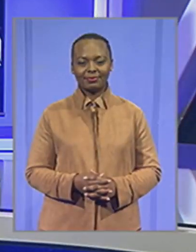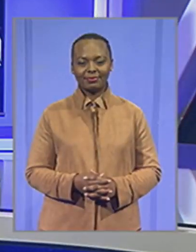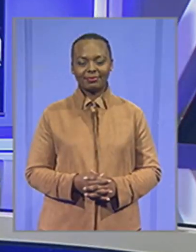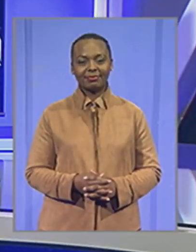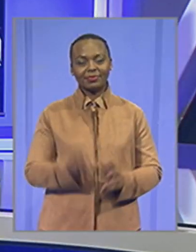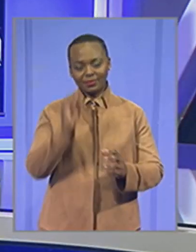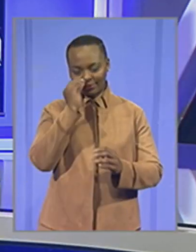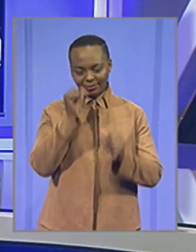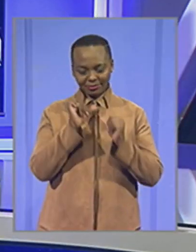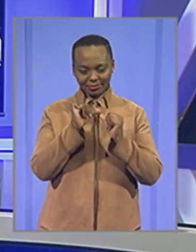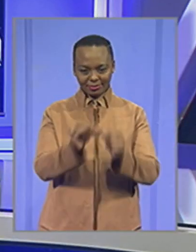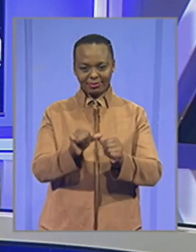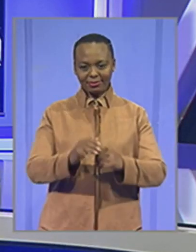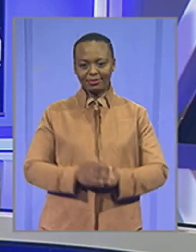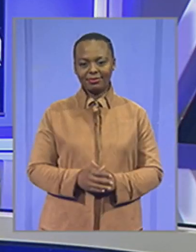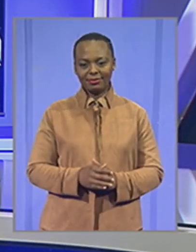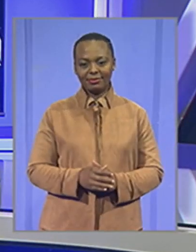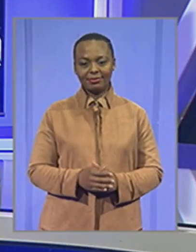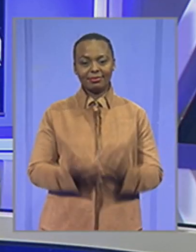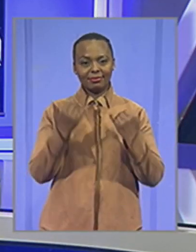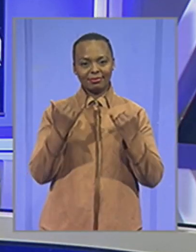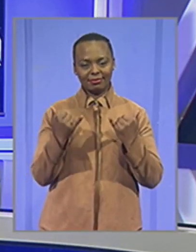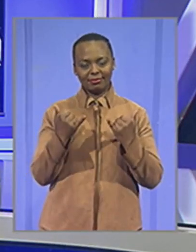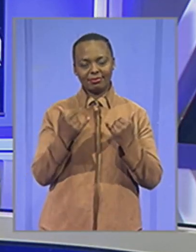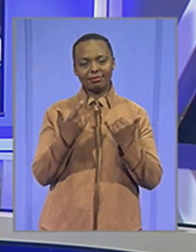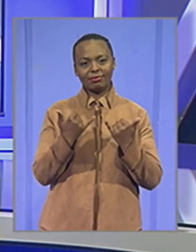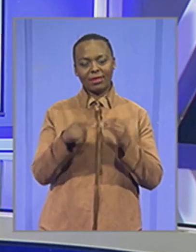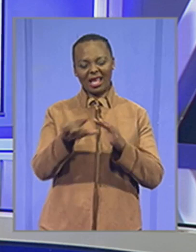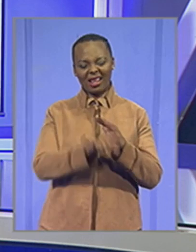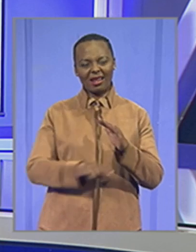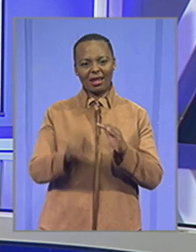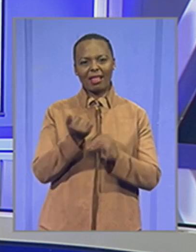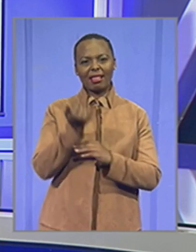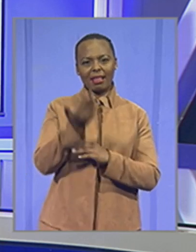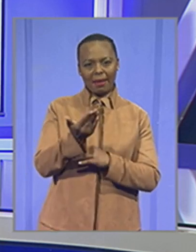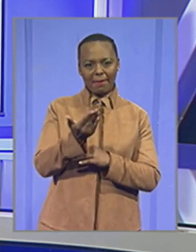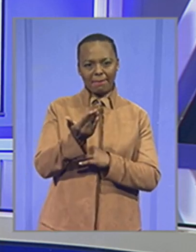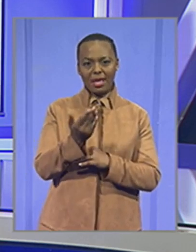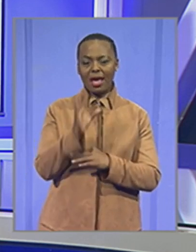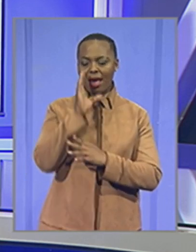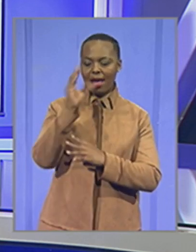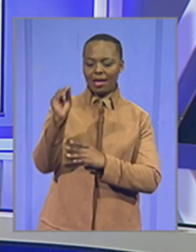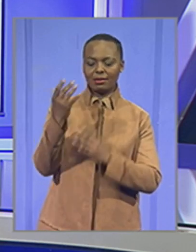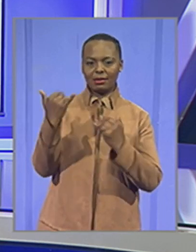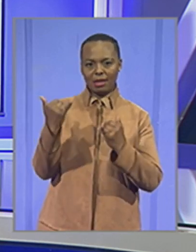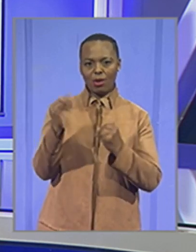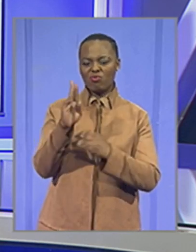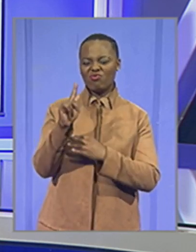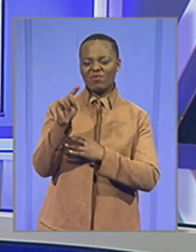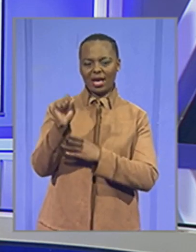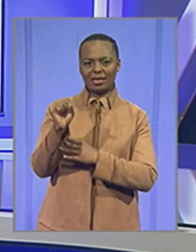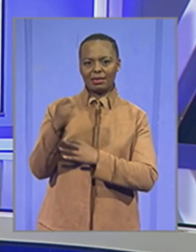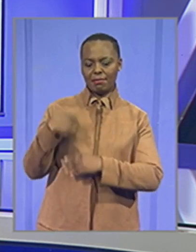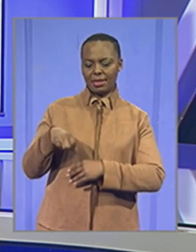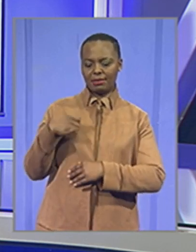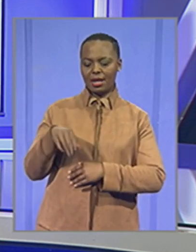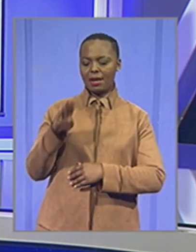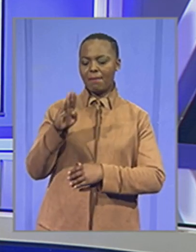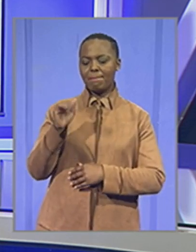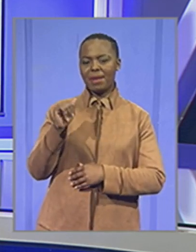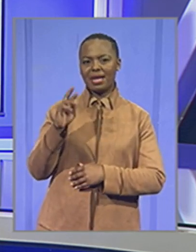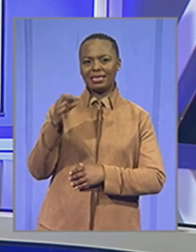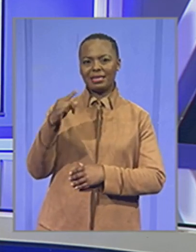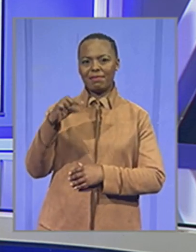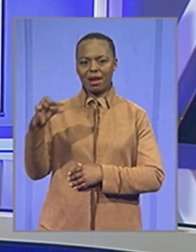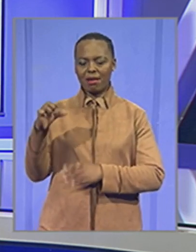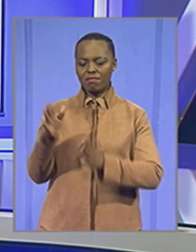Dikgang di a tswelela. Badira dikopo ba lefatshe la Matebeleng kwa Brest kwa Bokone Bophirima ba kopile kopano ya tshoganyetso le masepala wa Madibeng tebang le